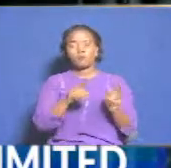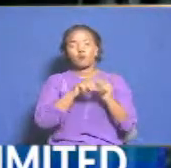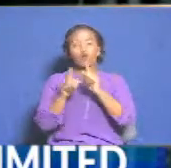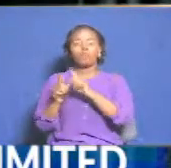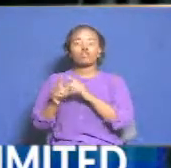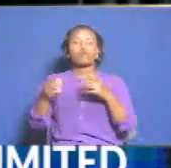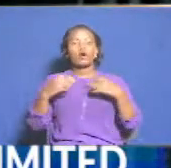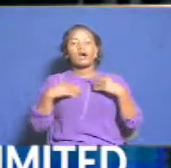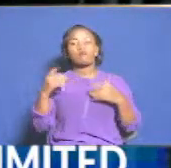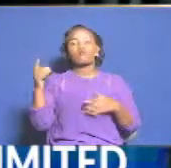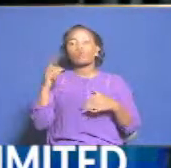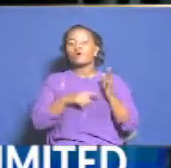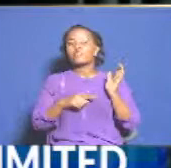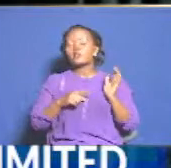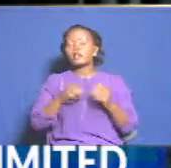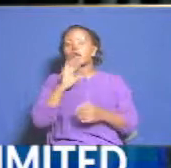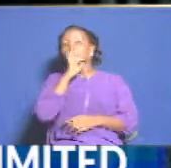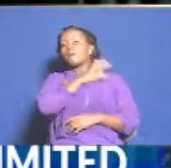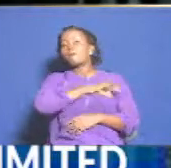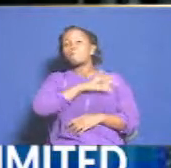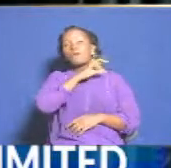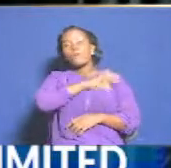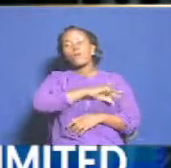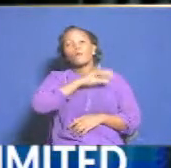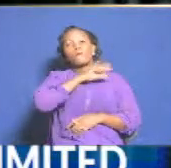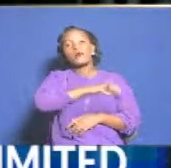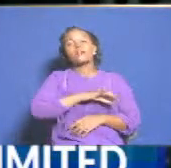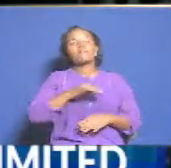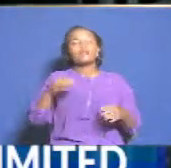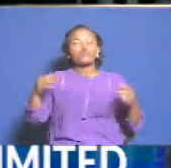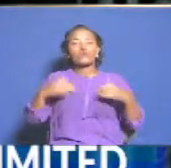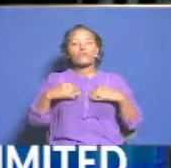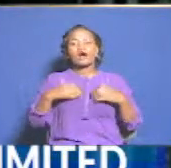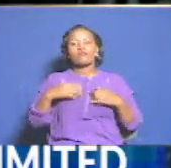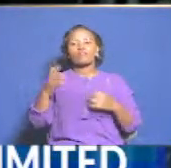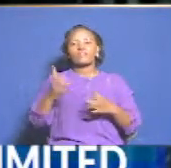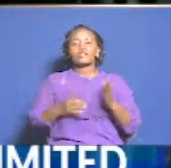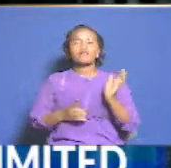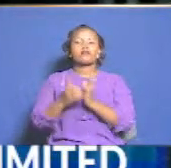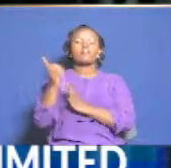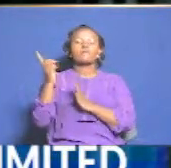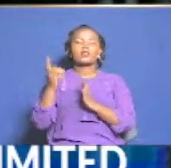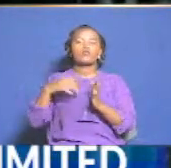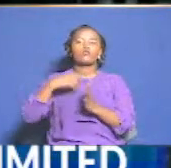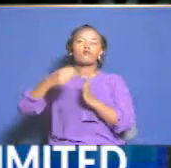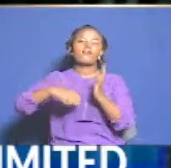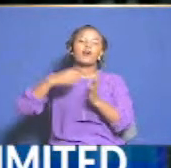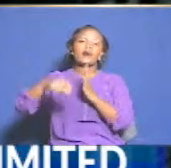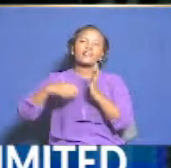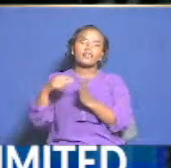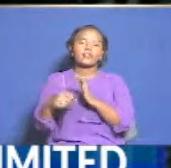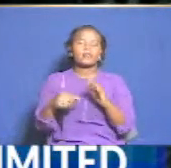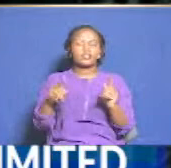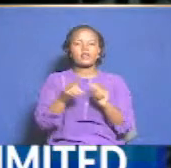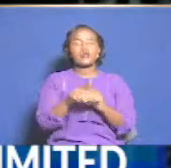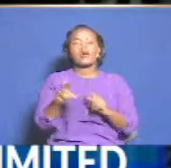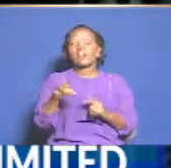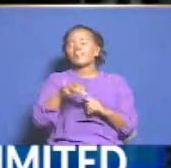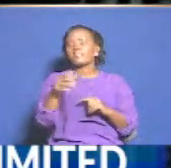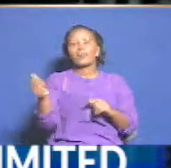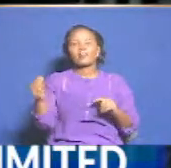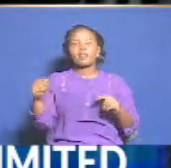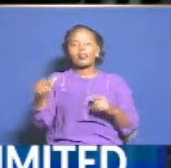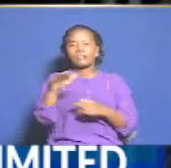what benefit it will bring to the development of our steel industry and other associated